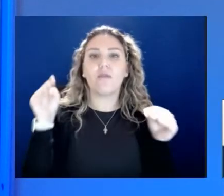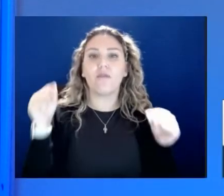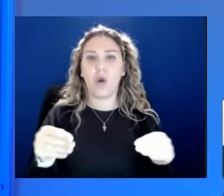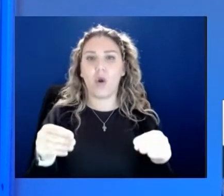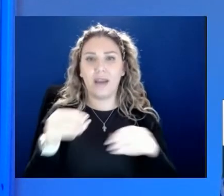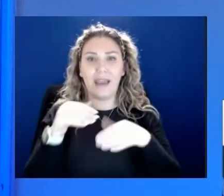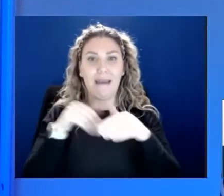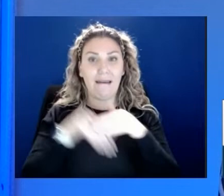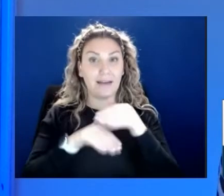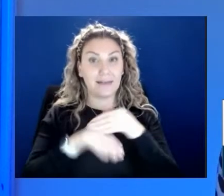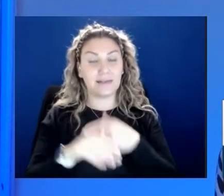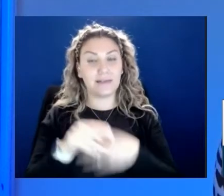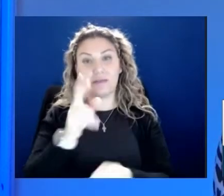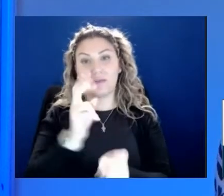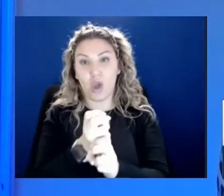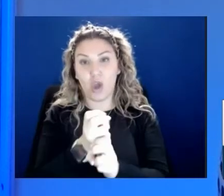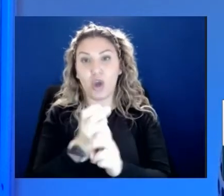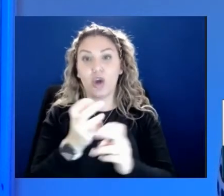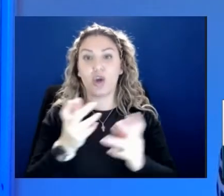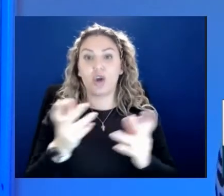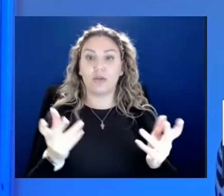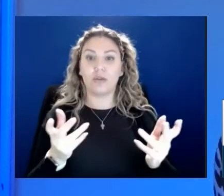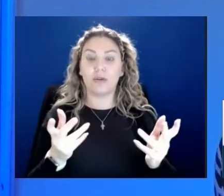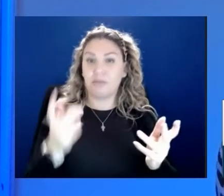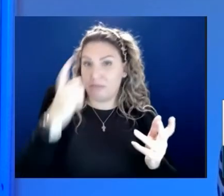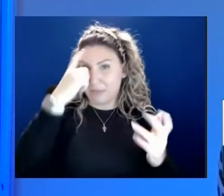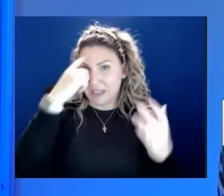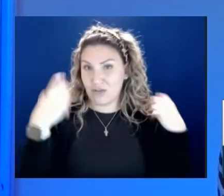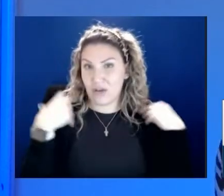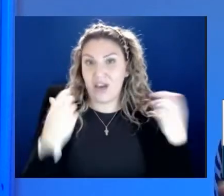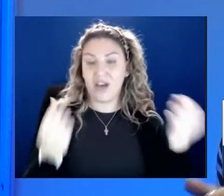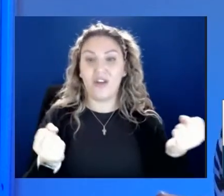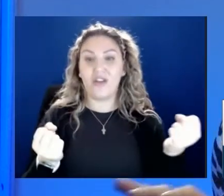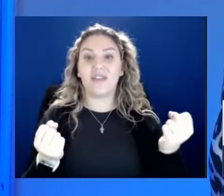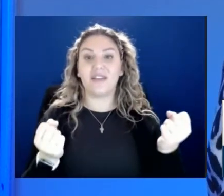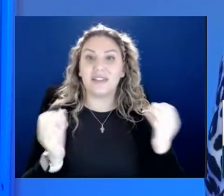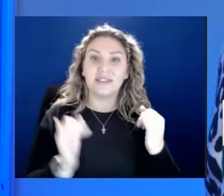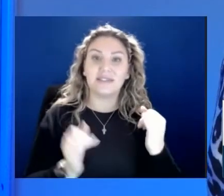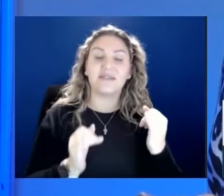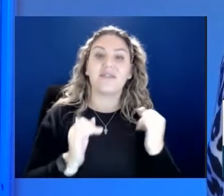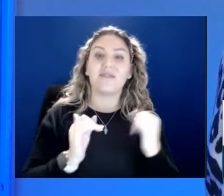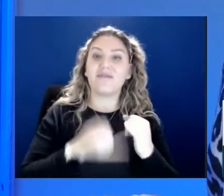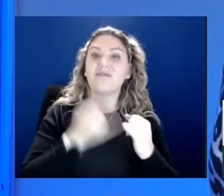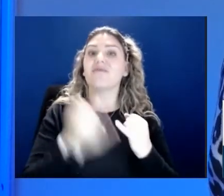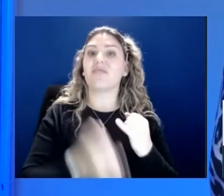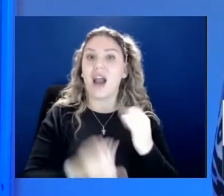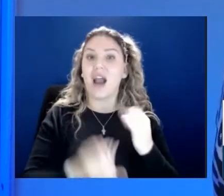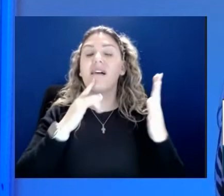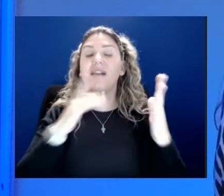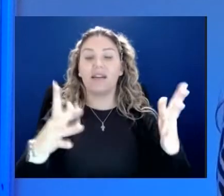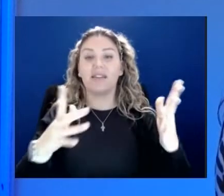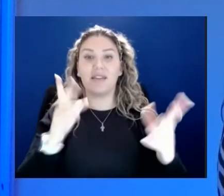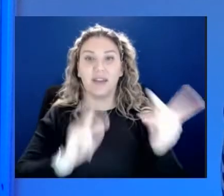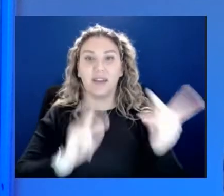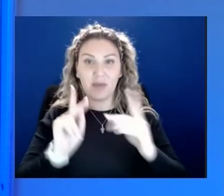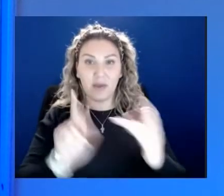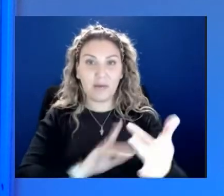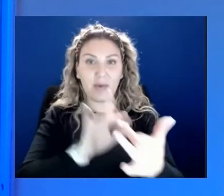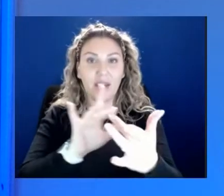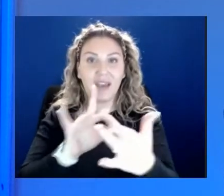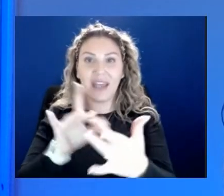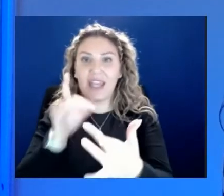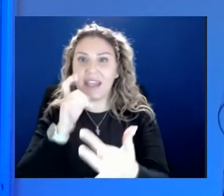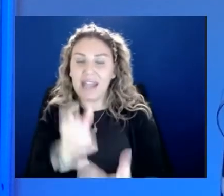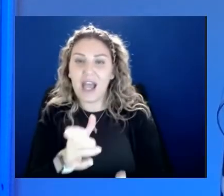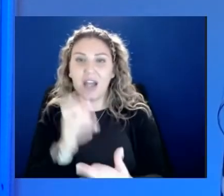now. It's great. Mental health is finally destigmatized to the point where people are reaching out. They are asking for help, and that's wonderful.